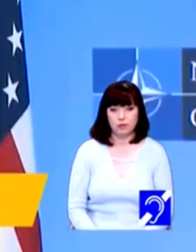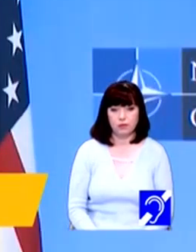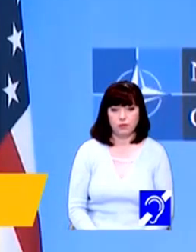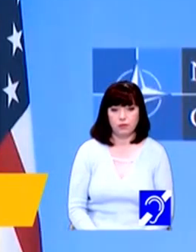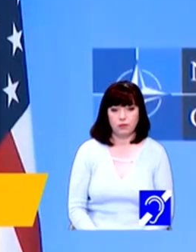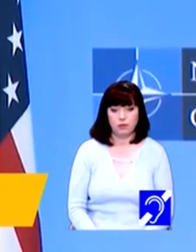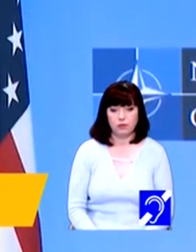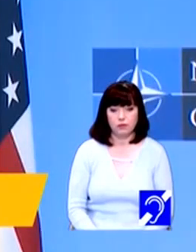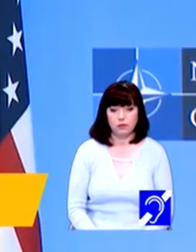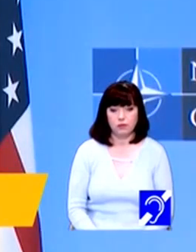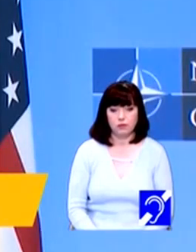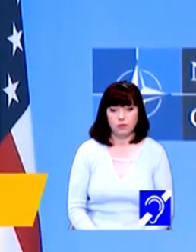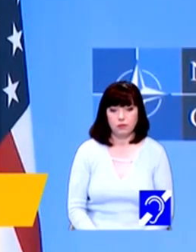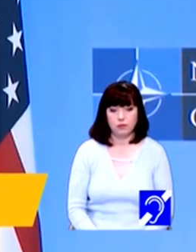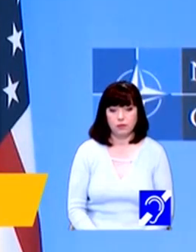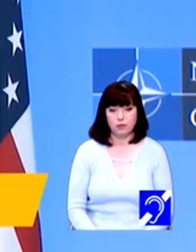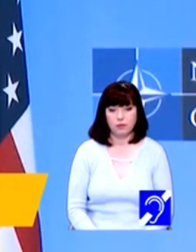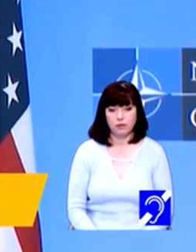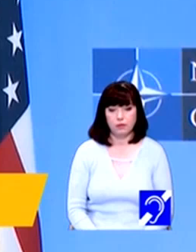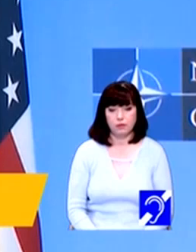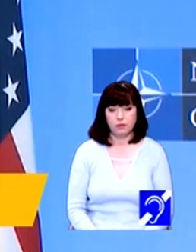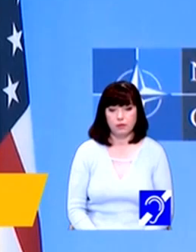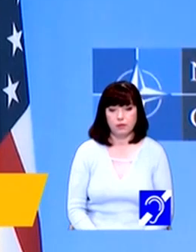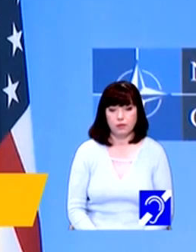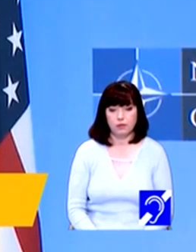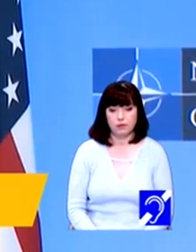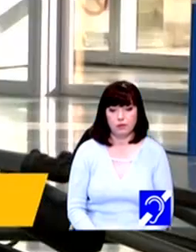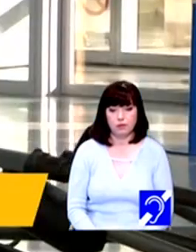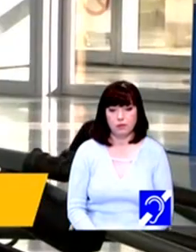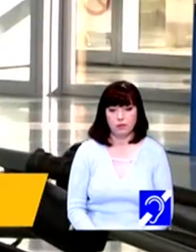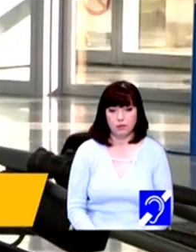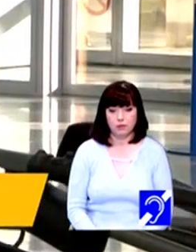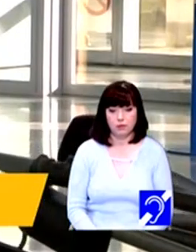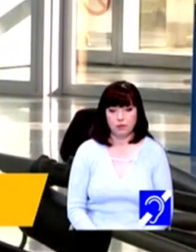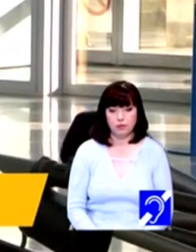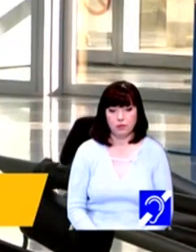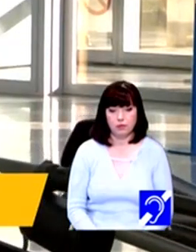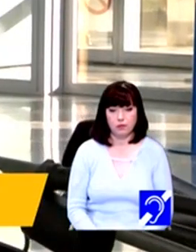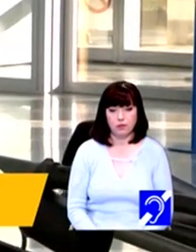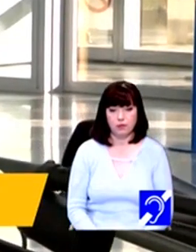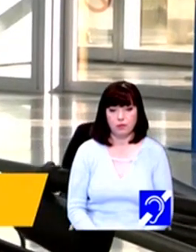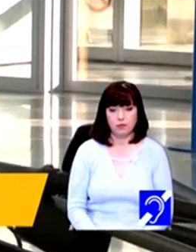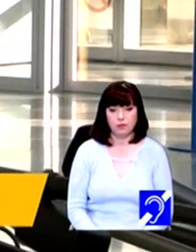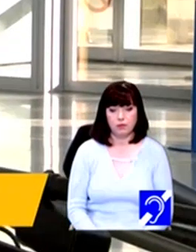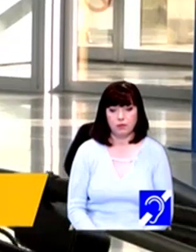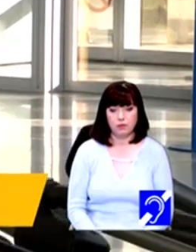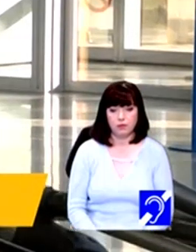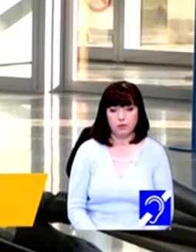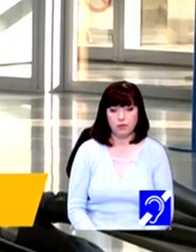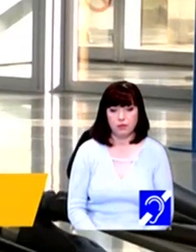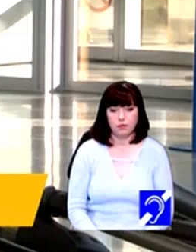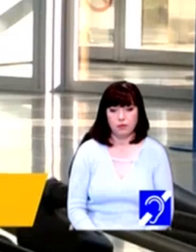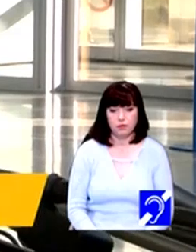Every ally, in one way or another, is coming to Ukraine's assistance. For us, it is extremely important to accelerate as fast